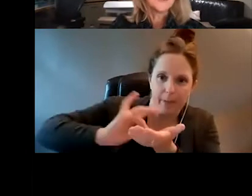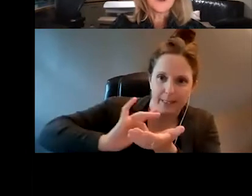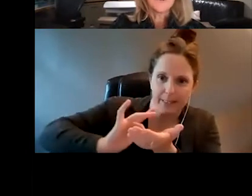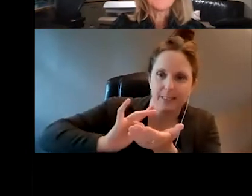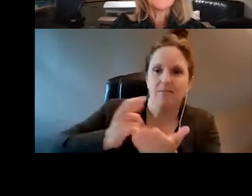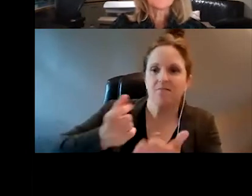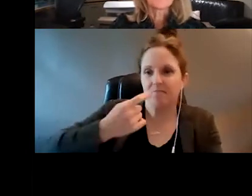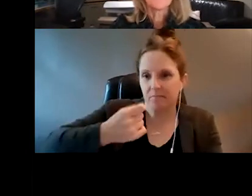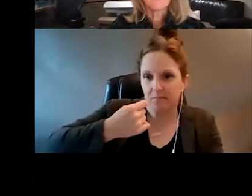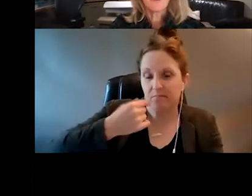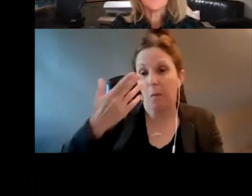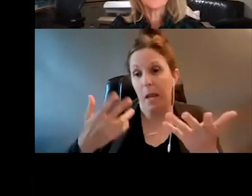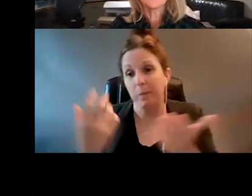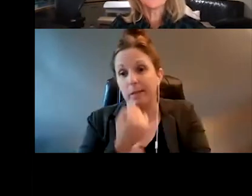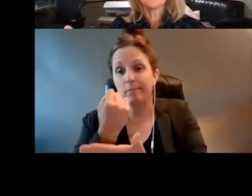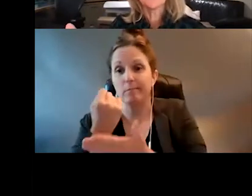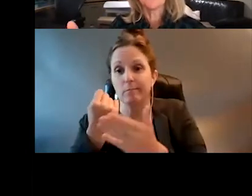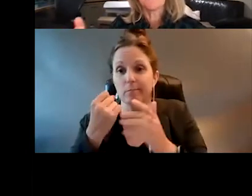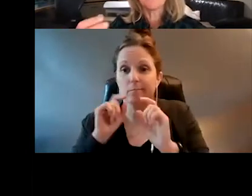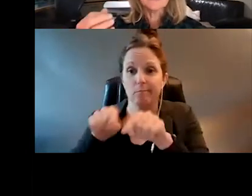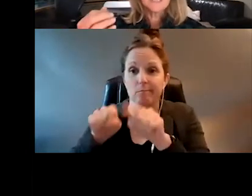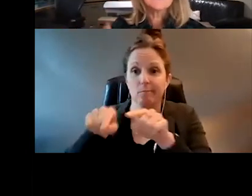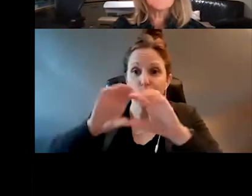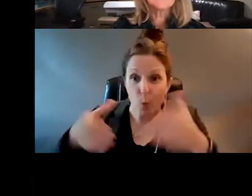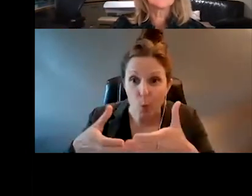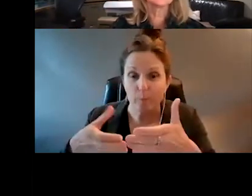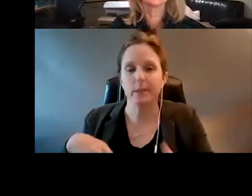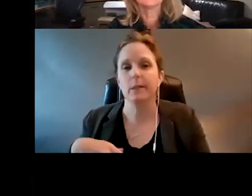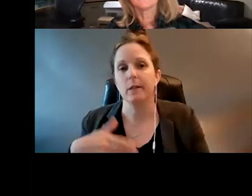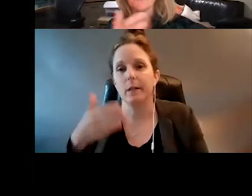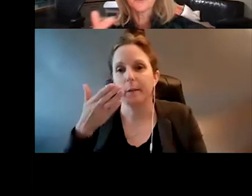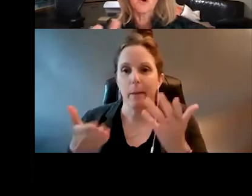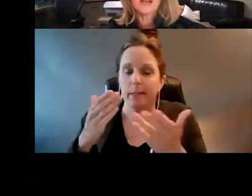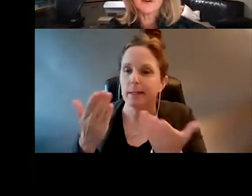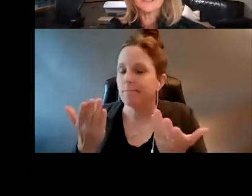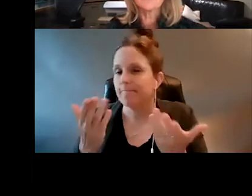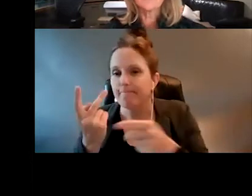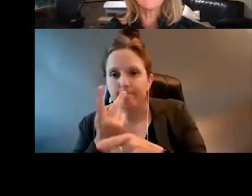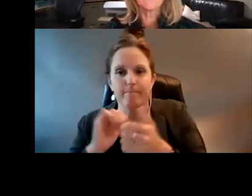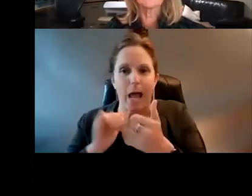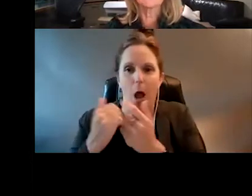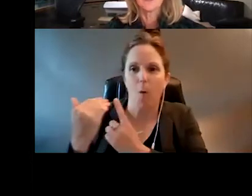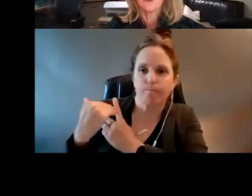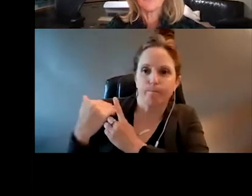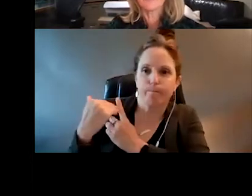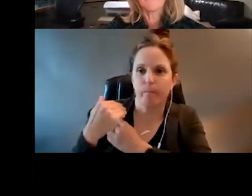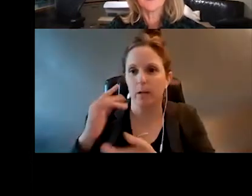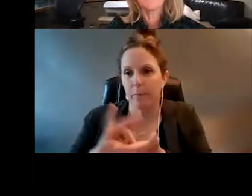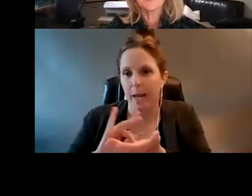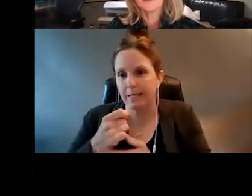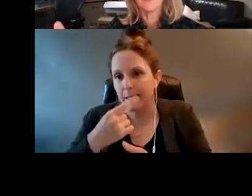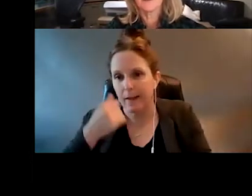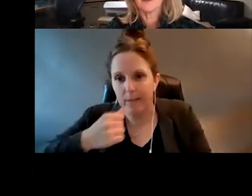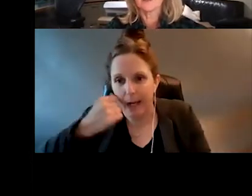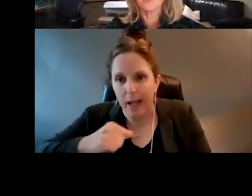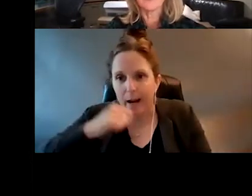them identify smoking cessation as a goal, go to their doctor, communicate with their doctor, get a prescription for varenicline, probably go